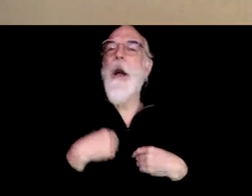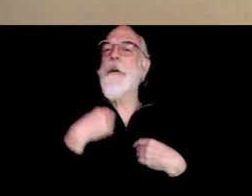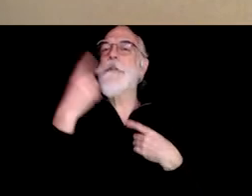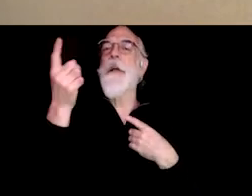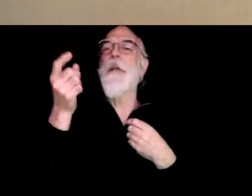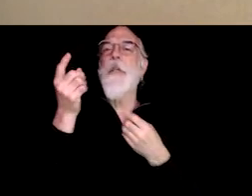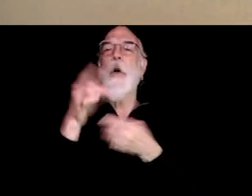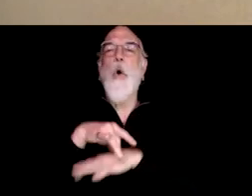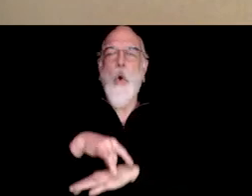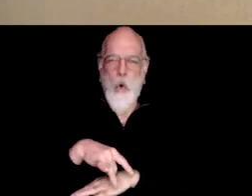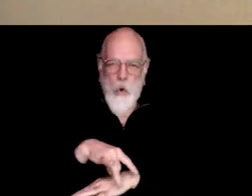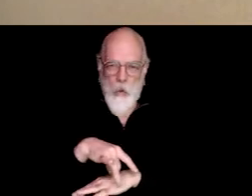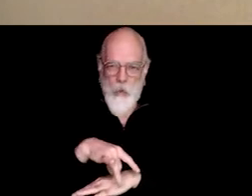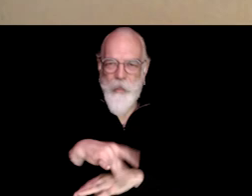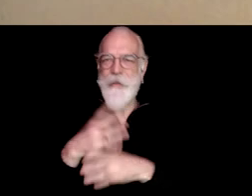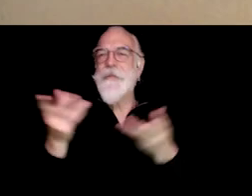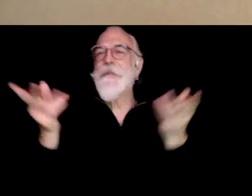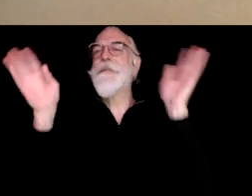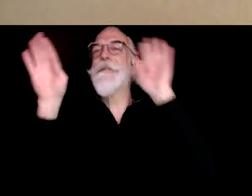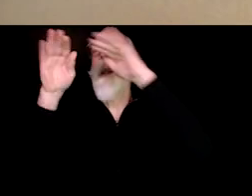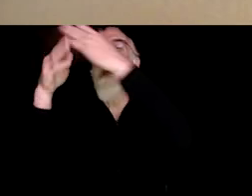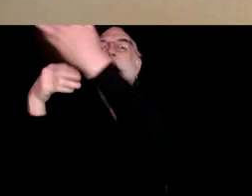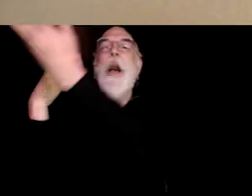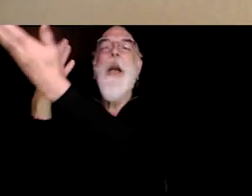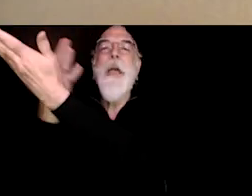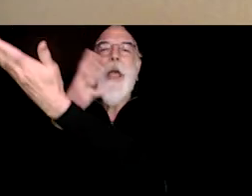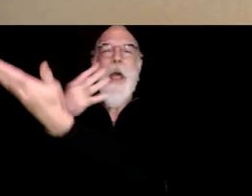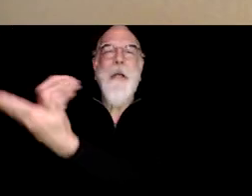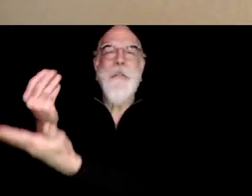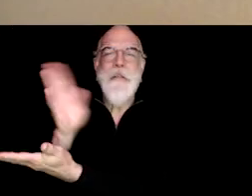and sky and the sacred waters.